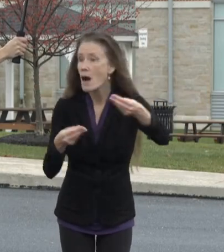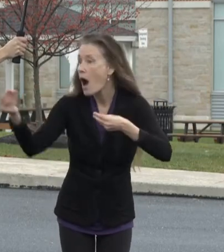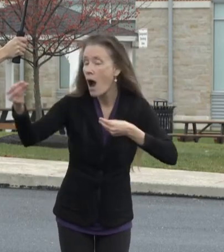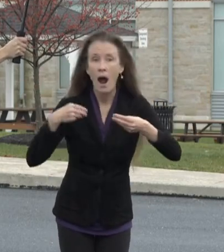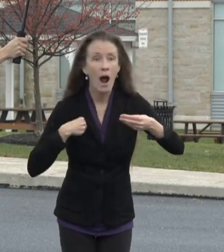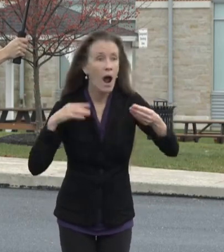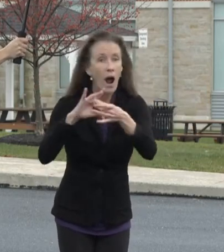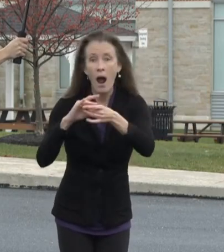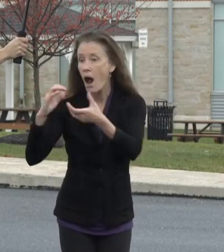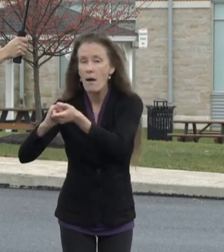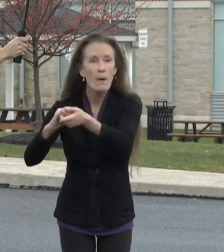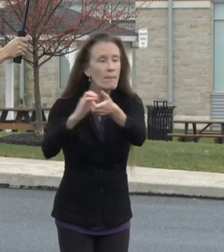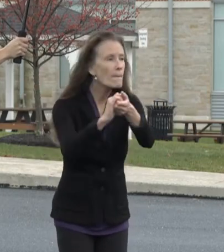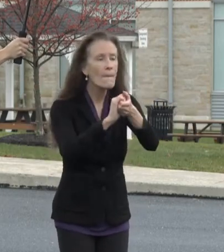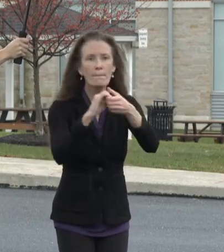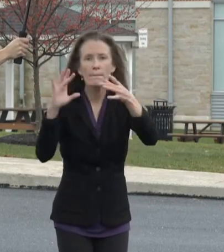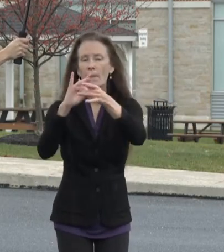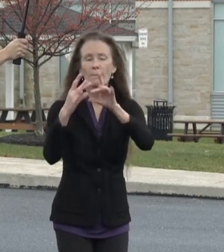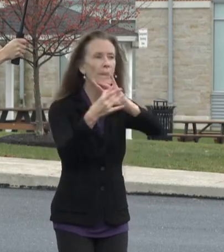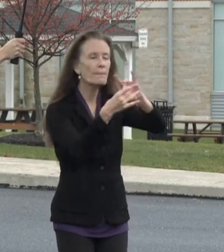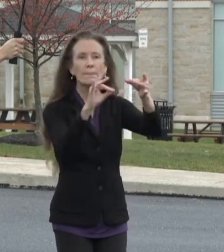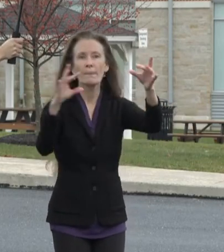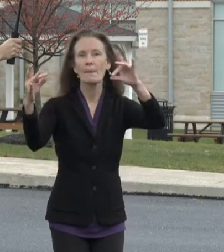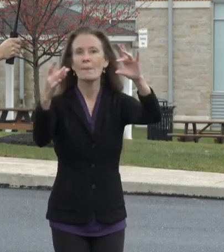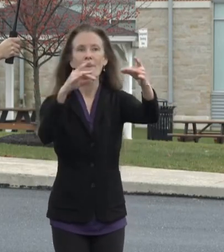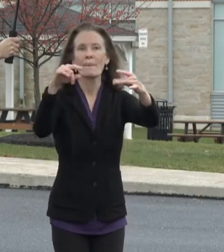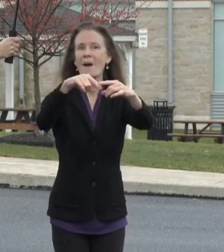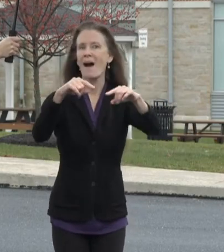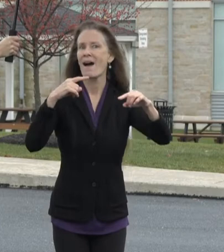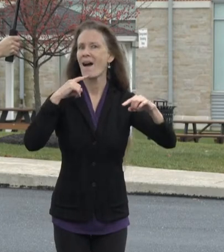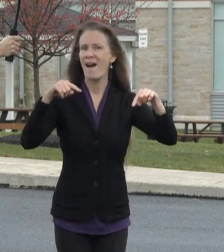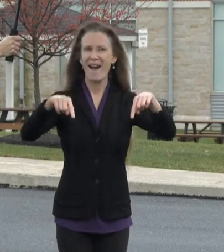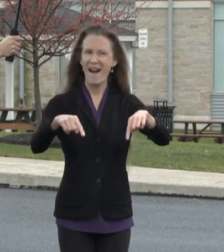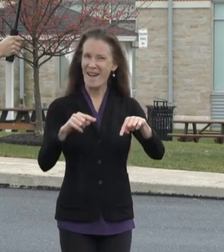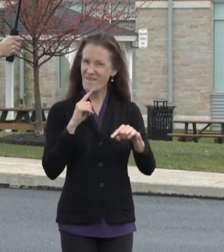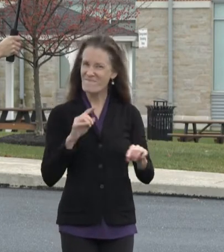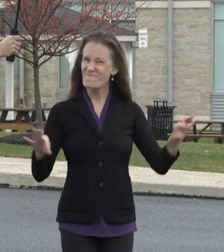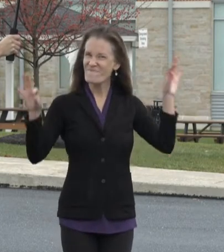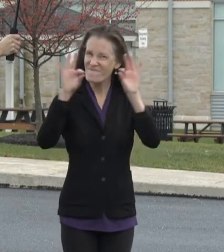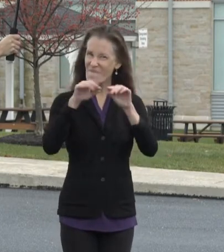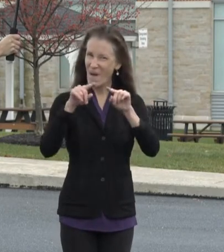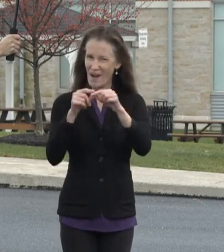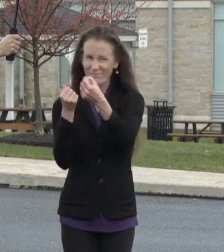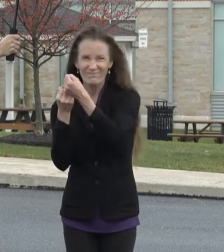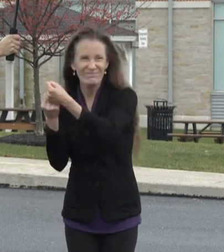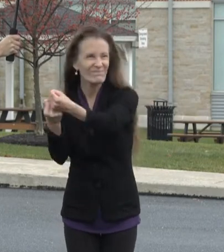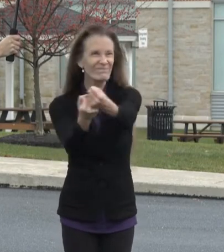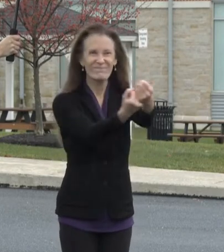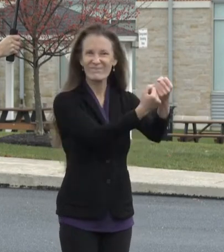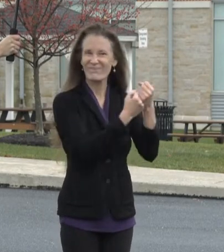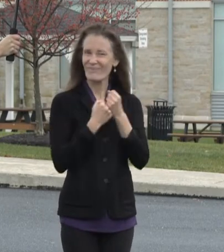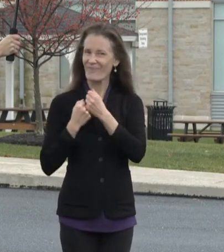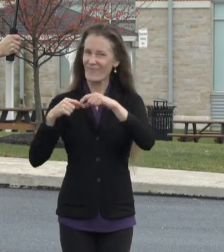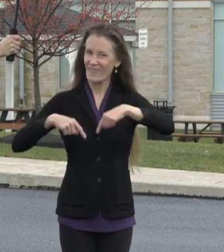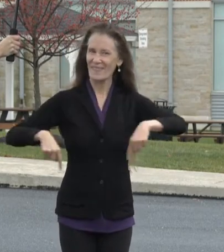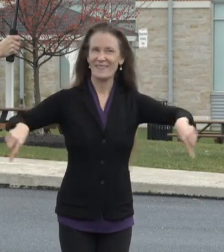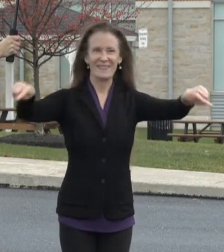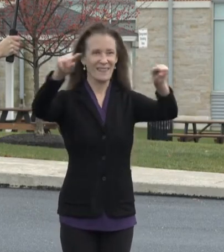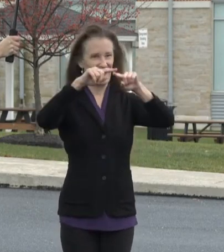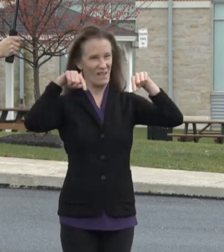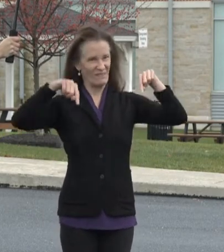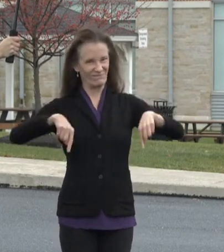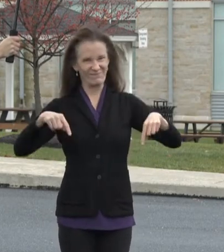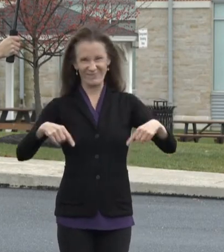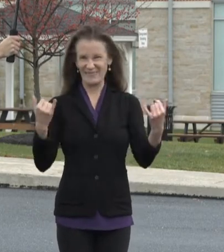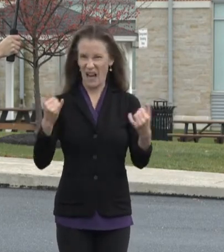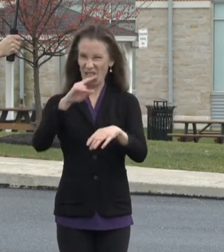are predicated on a number of support functions that may be needed to respond to any one of a number of disasters or other emergencies. These functions are